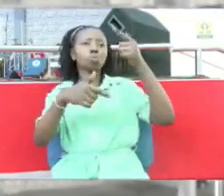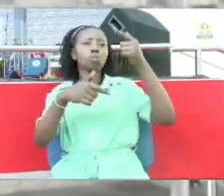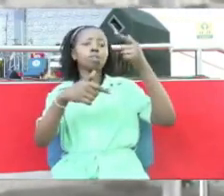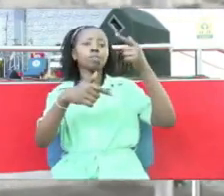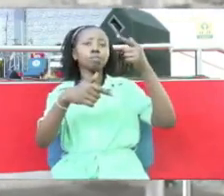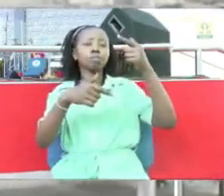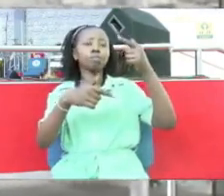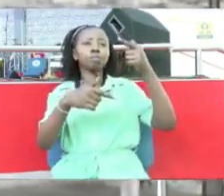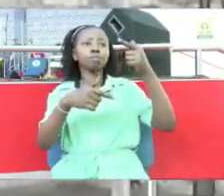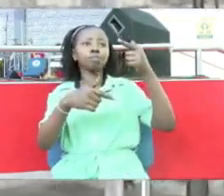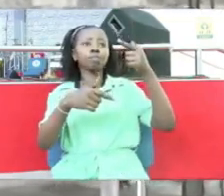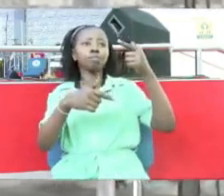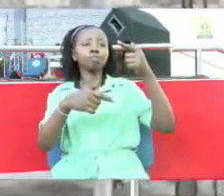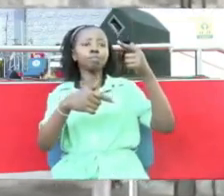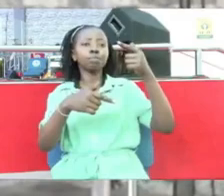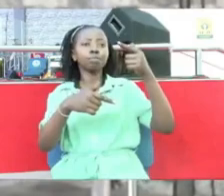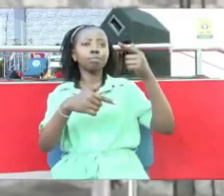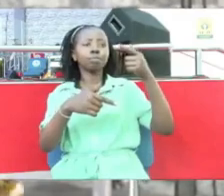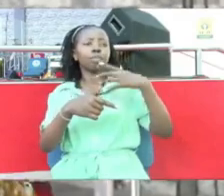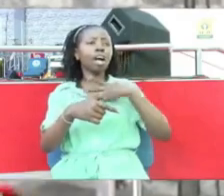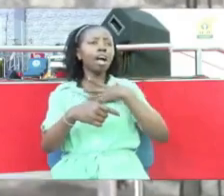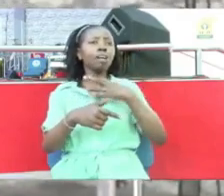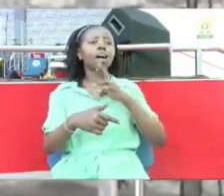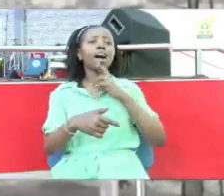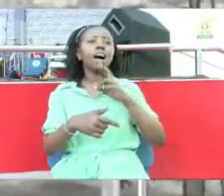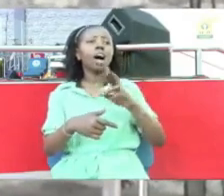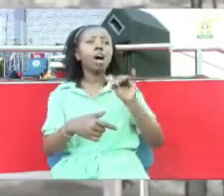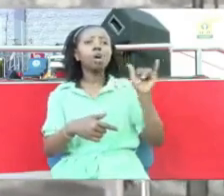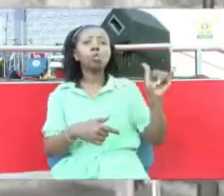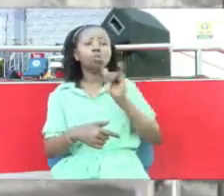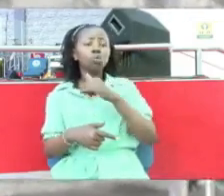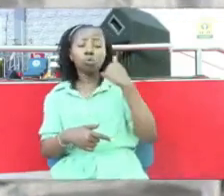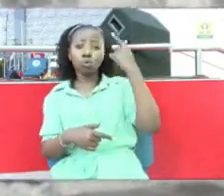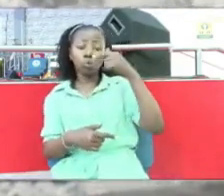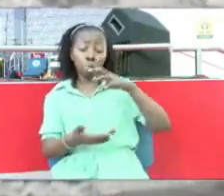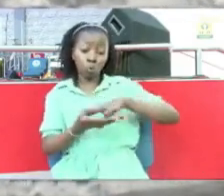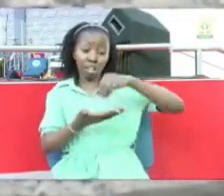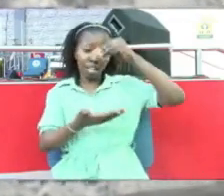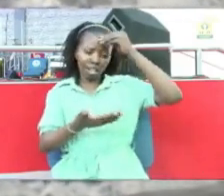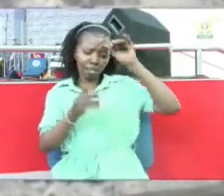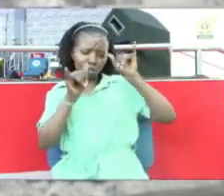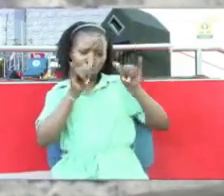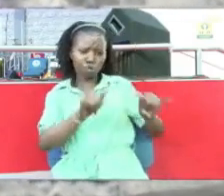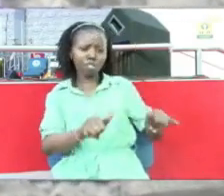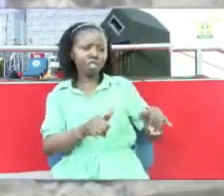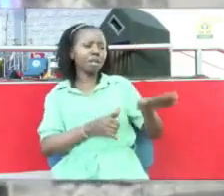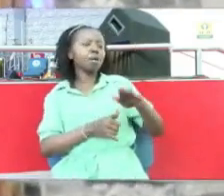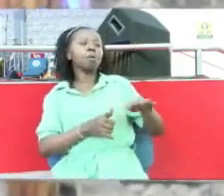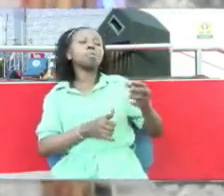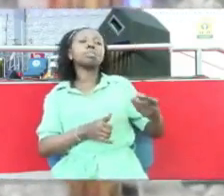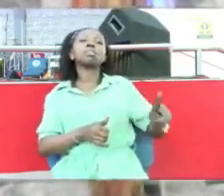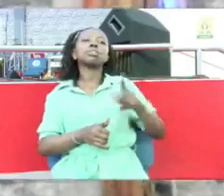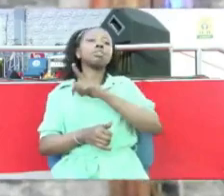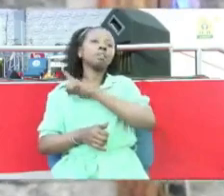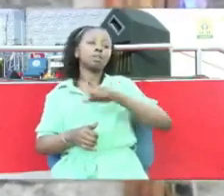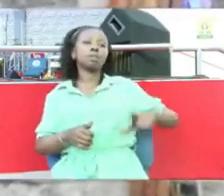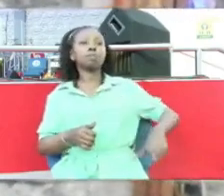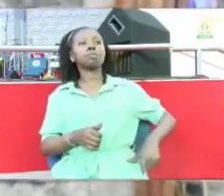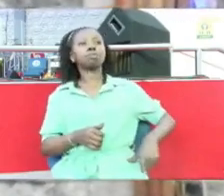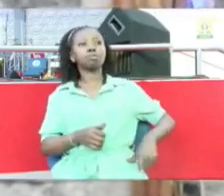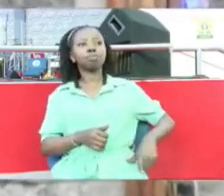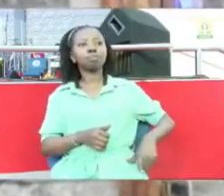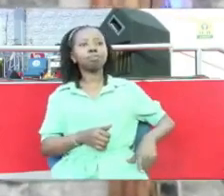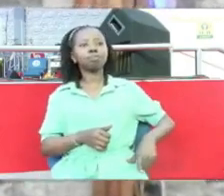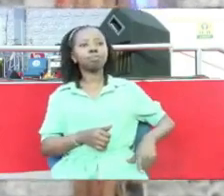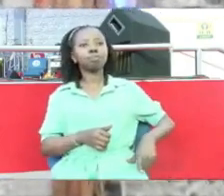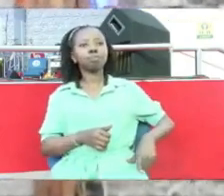wataweza kutia bidii na kuingia, are those who will learn to linger in the presence of the Most High. Ni wale ambao watajifundisha kudumu